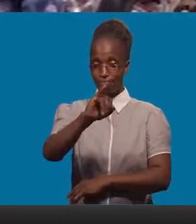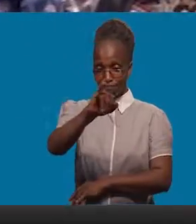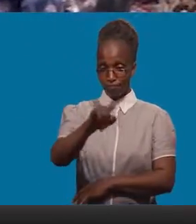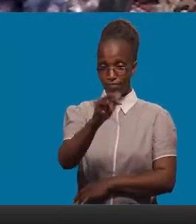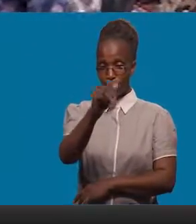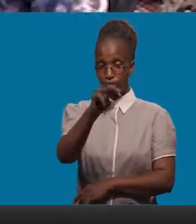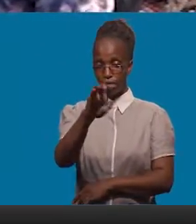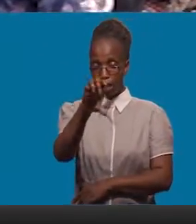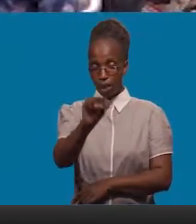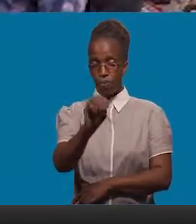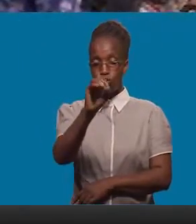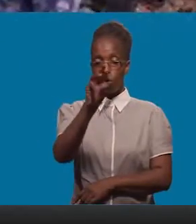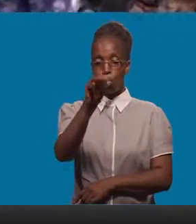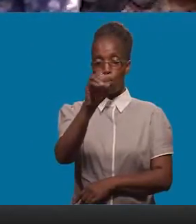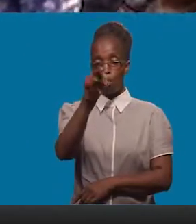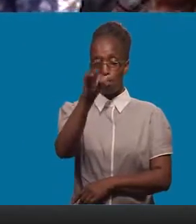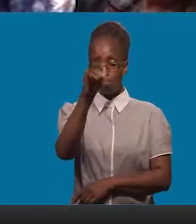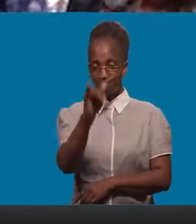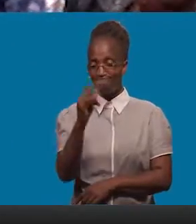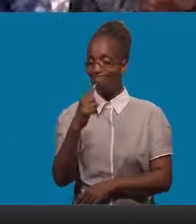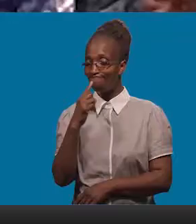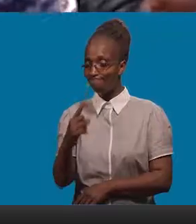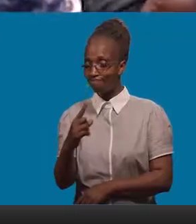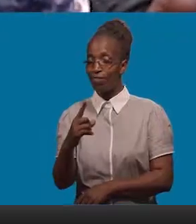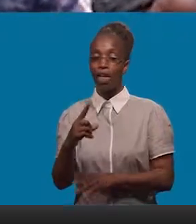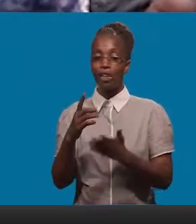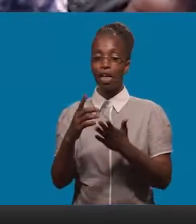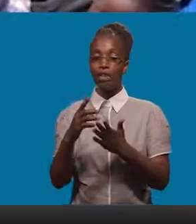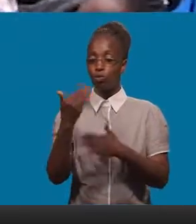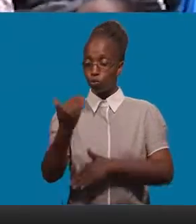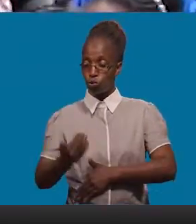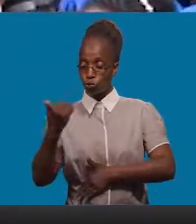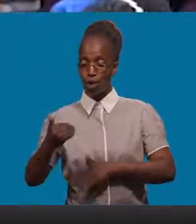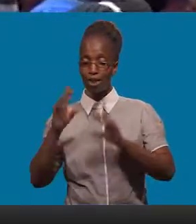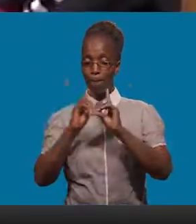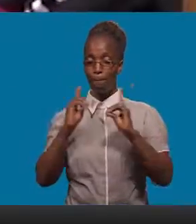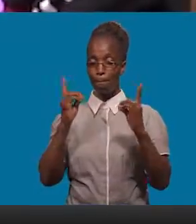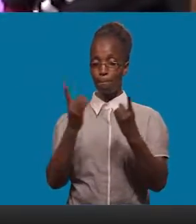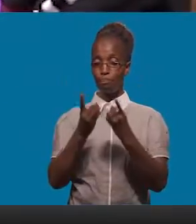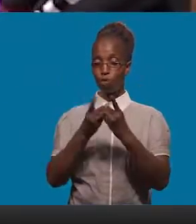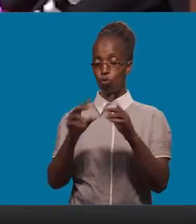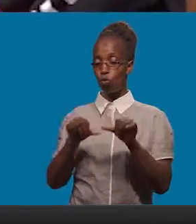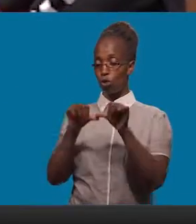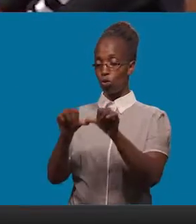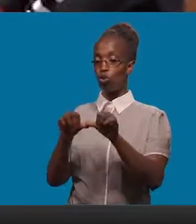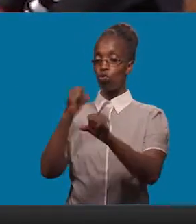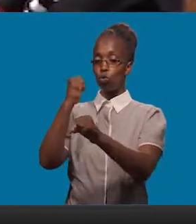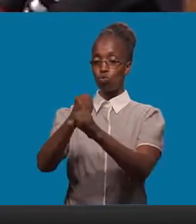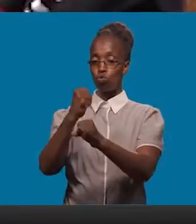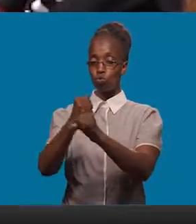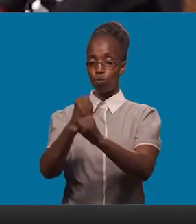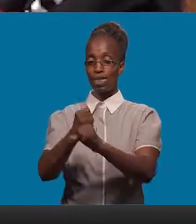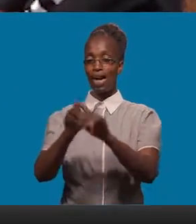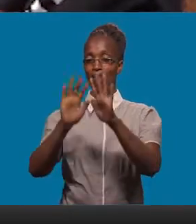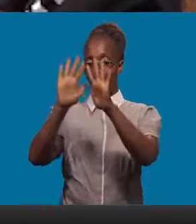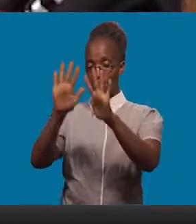ya Kuria Magharibi, alisema kuwa idara ya watoto itaendelea kufanya utetezi zaidi kwa watoto. NFGM, this one is a very creative